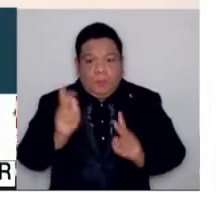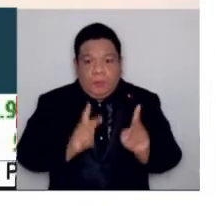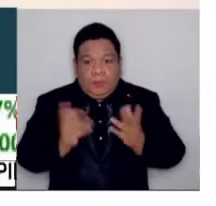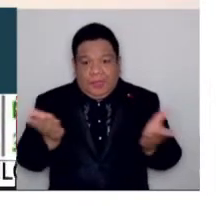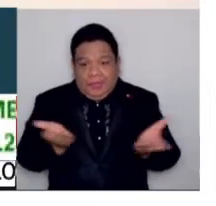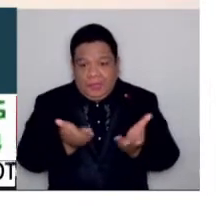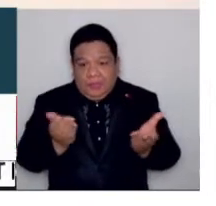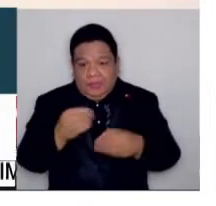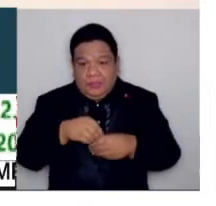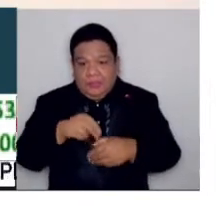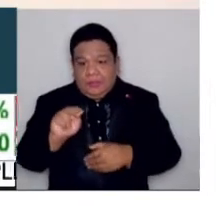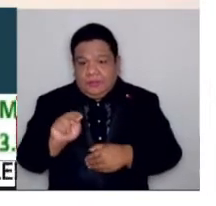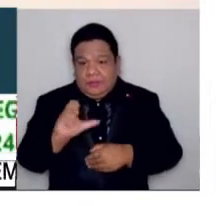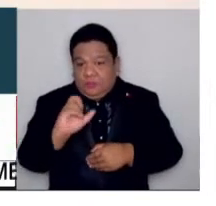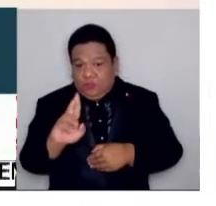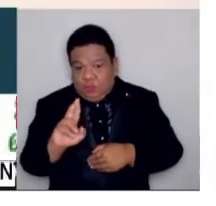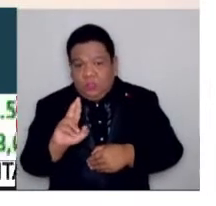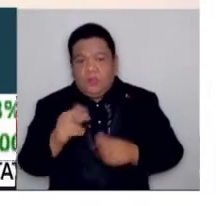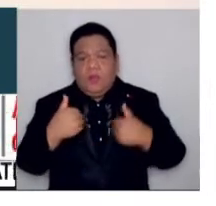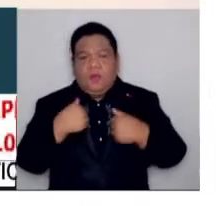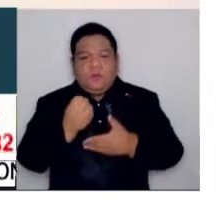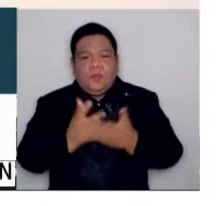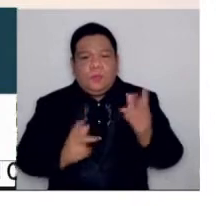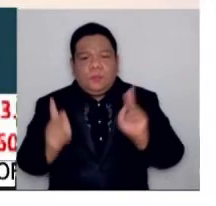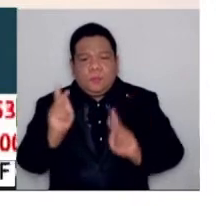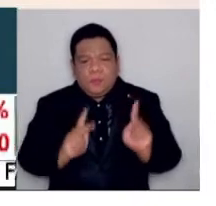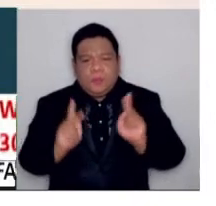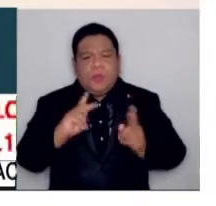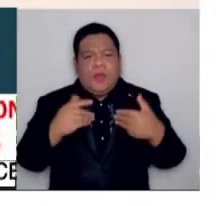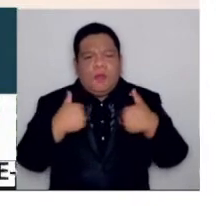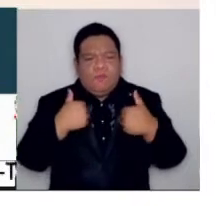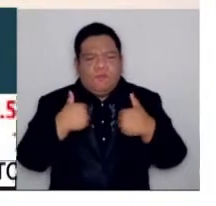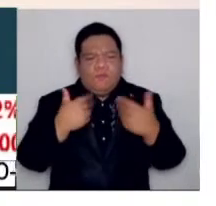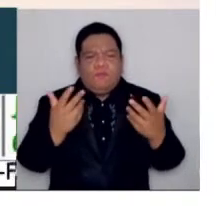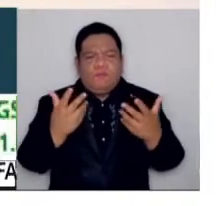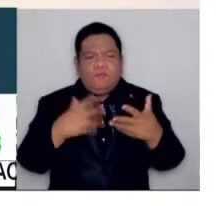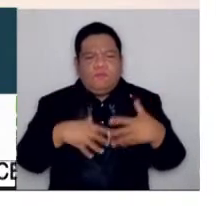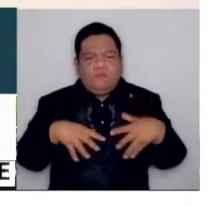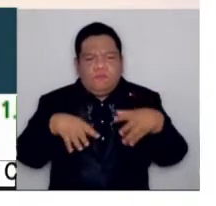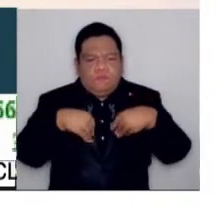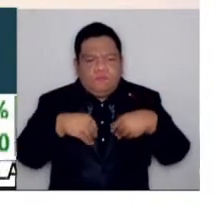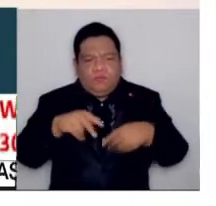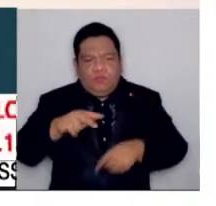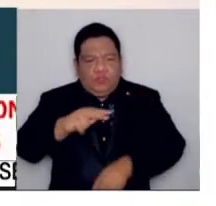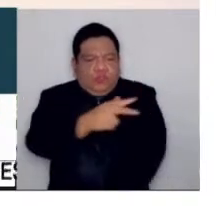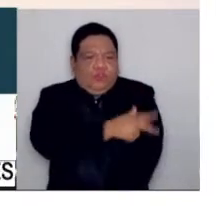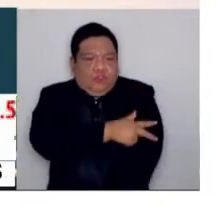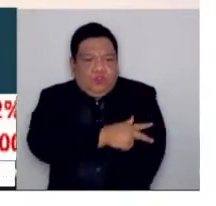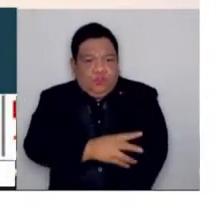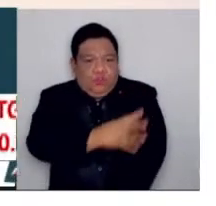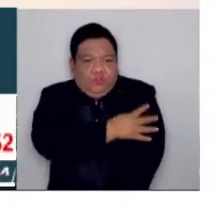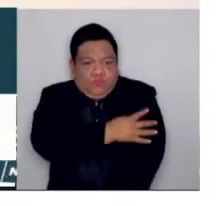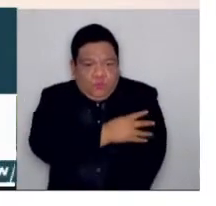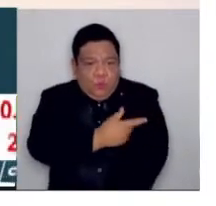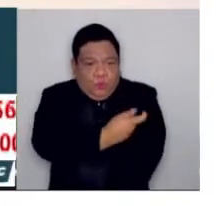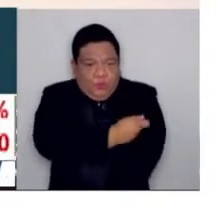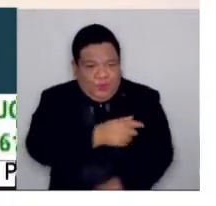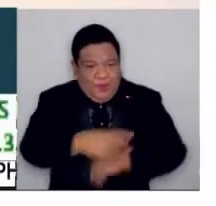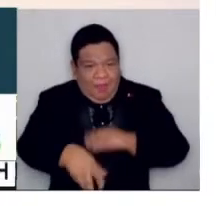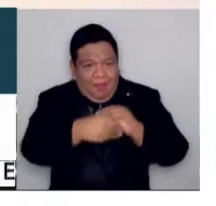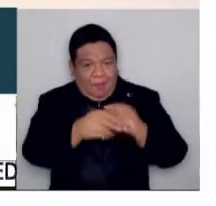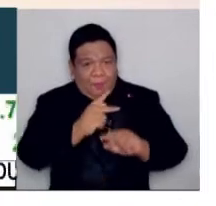Manila, no, there are some people who have already been receiving third dose or booster doses, no,